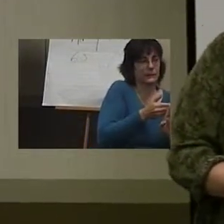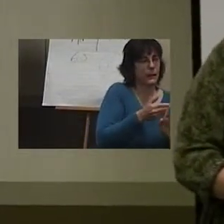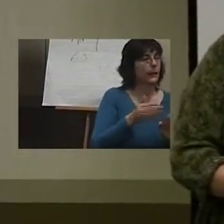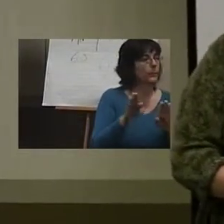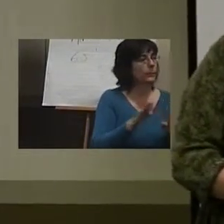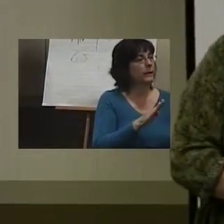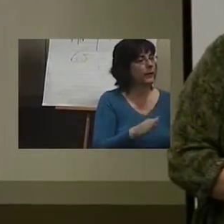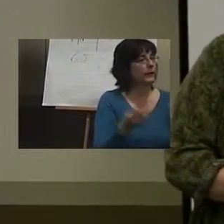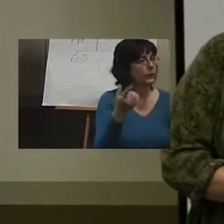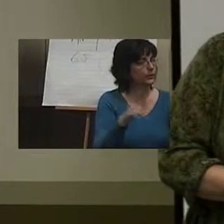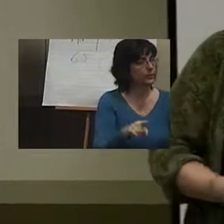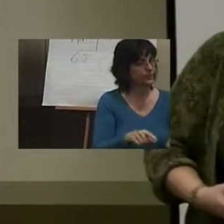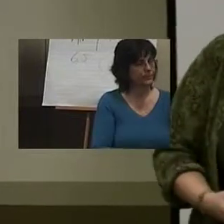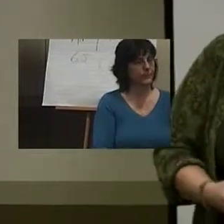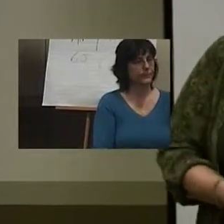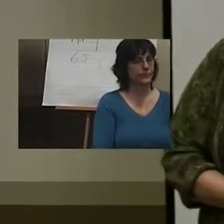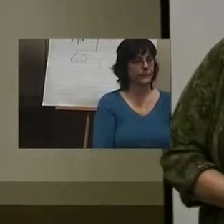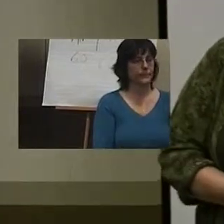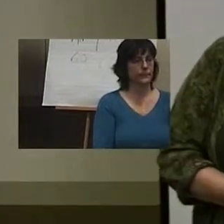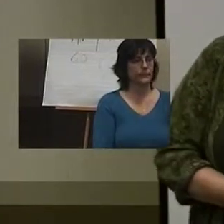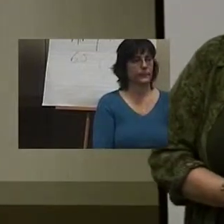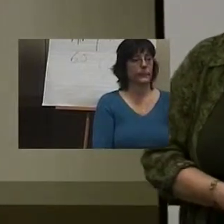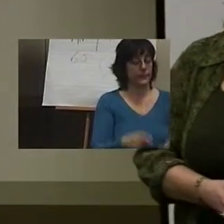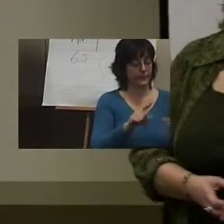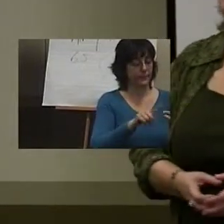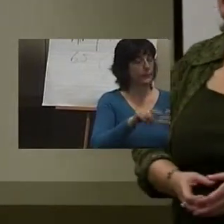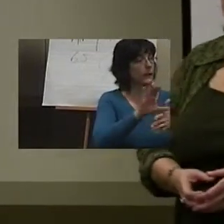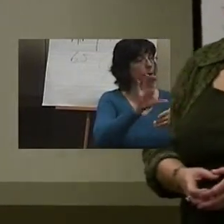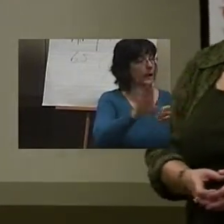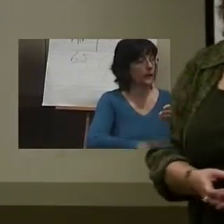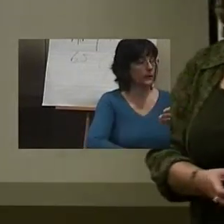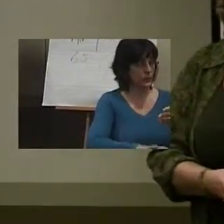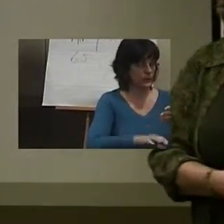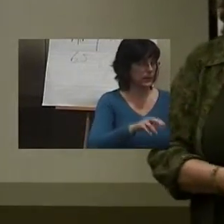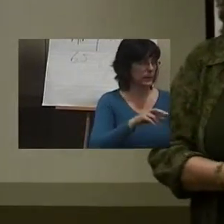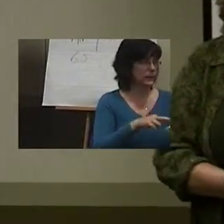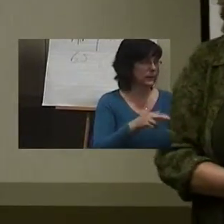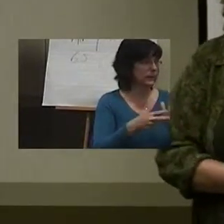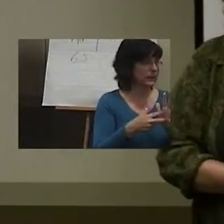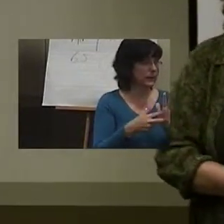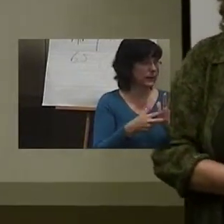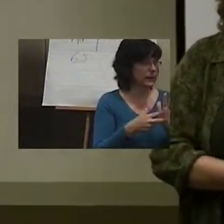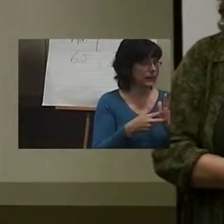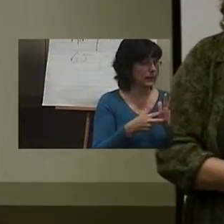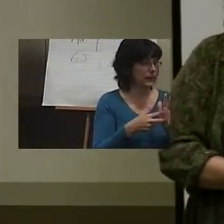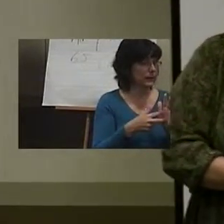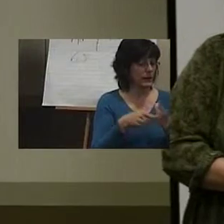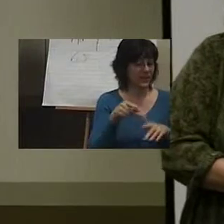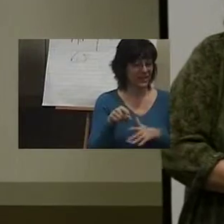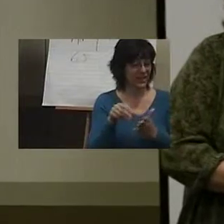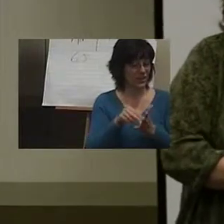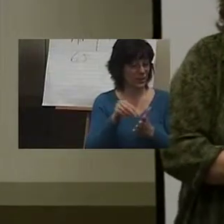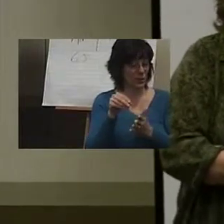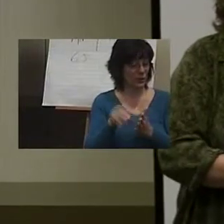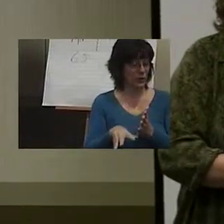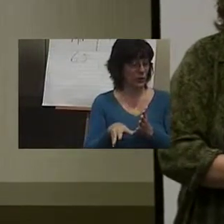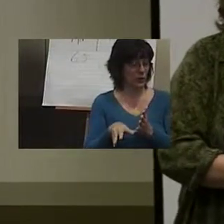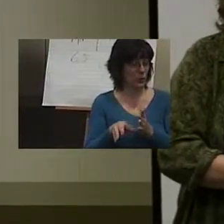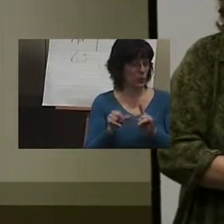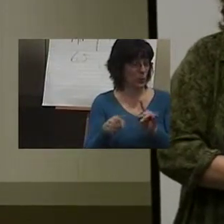this behavior? Then what are the consequences? Meaning, what does the student get out of engaging